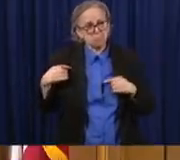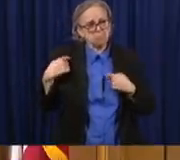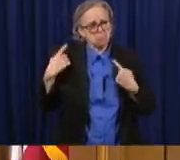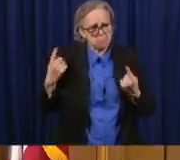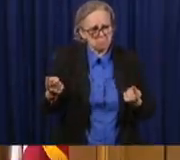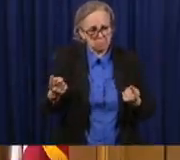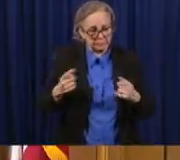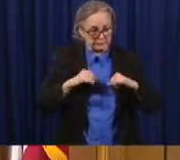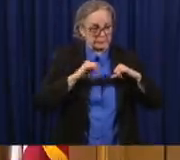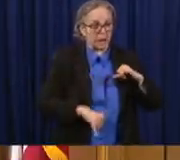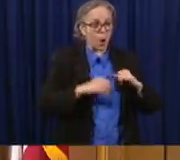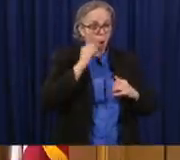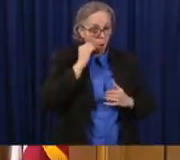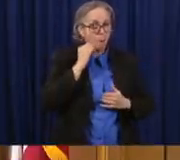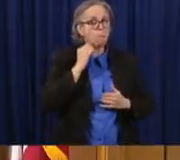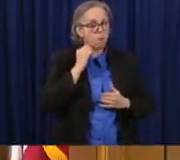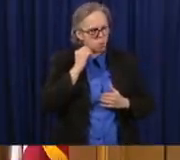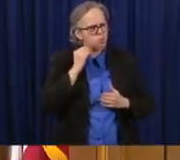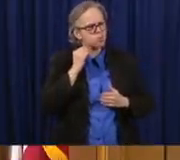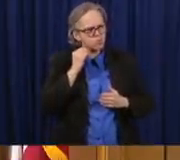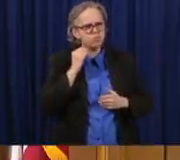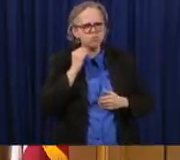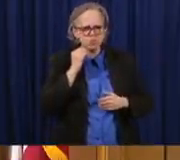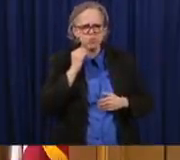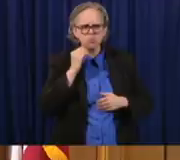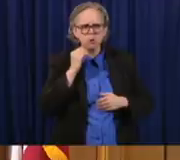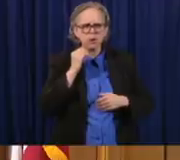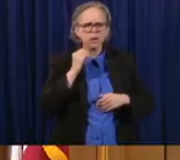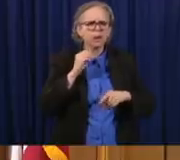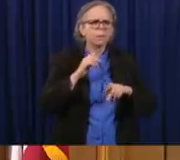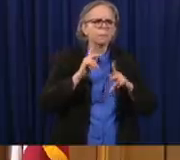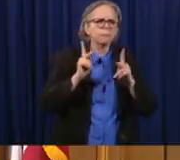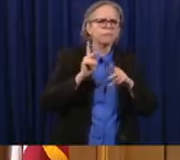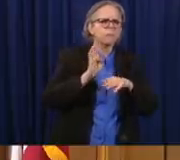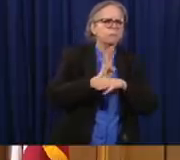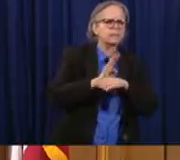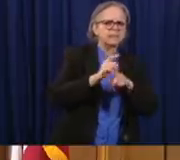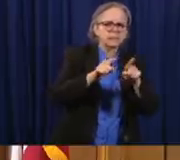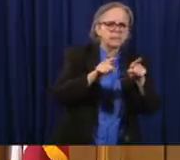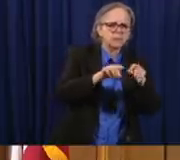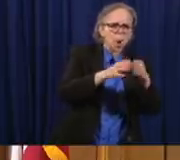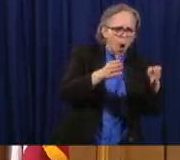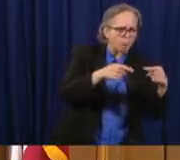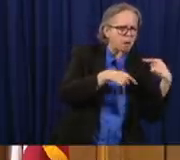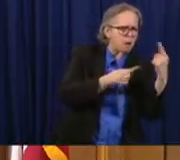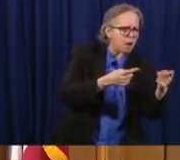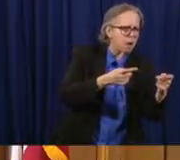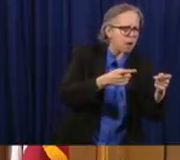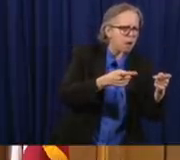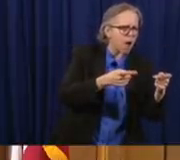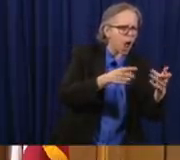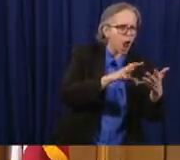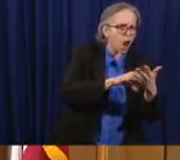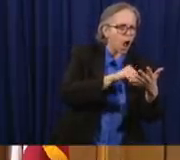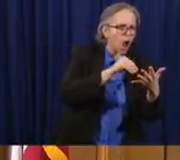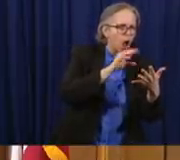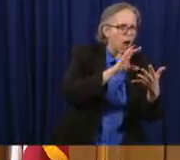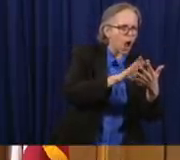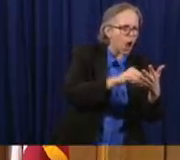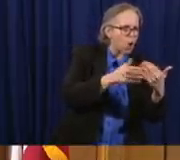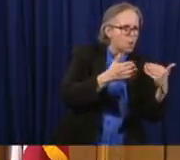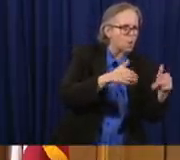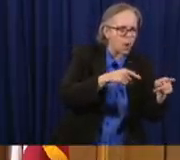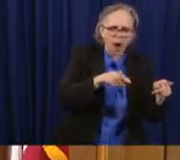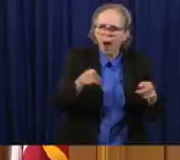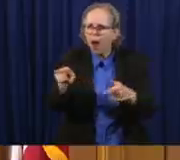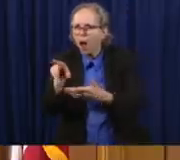the companies that were allowed to continue have learned a lot, and we've seen them put in place